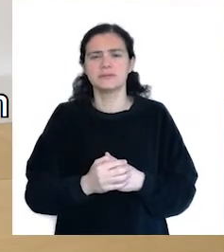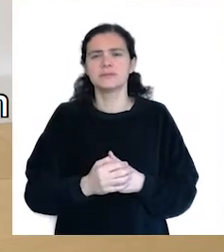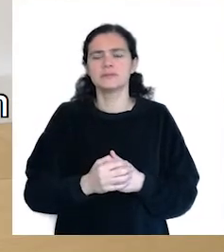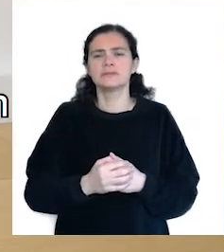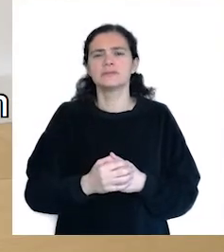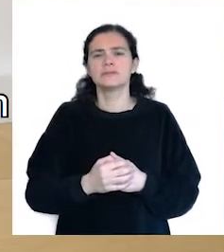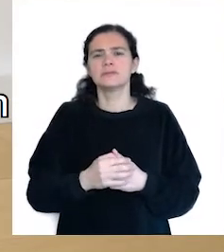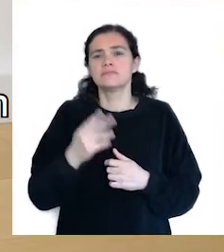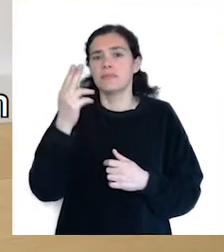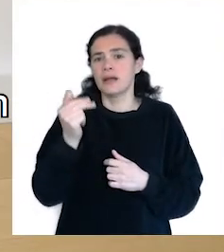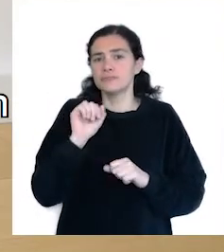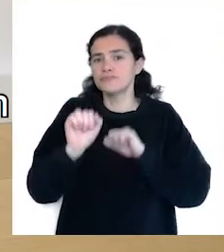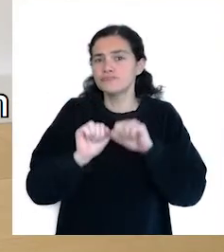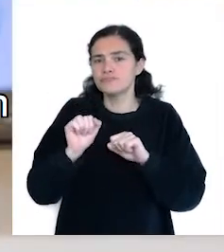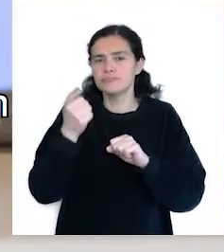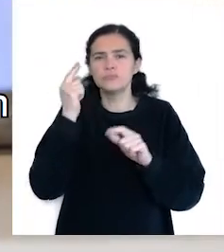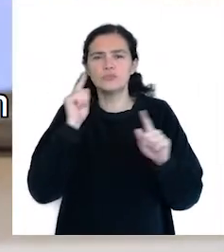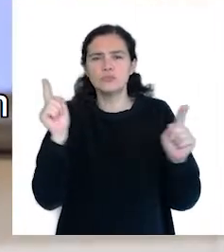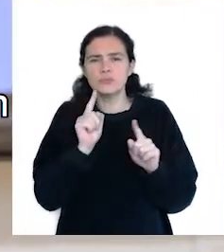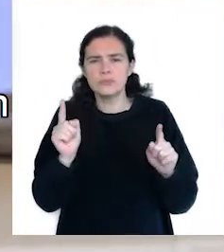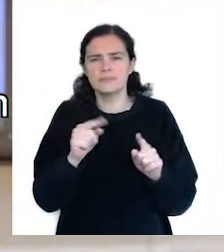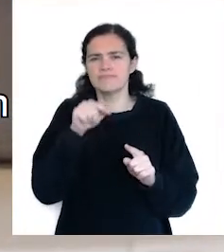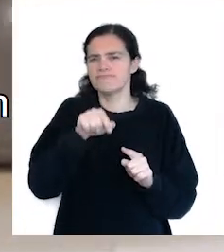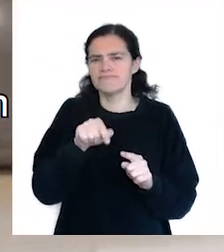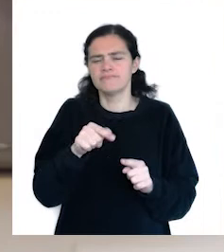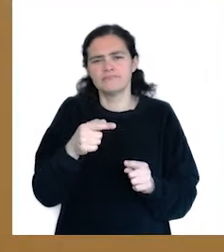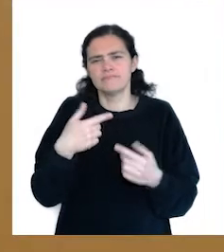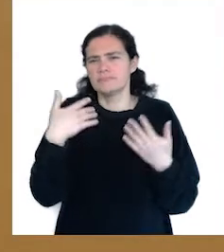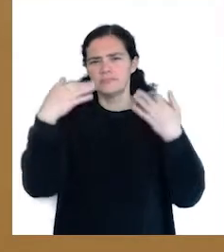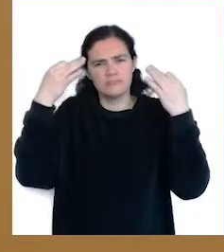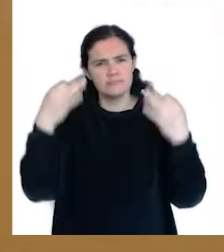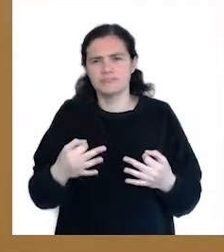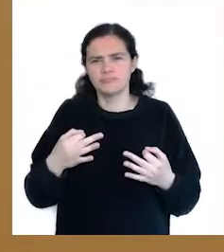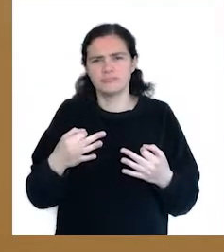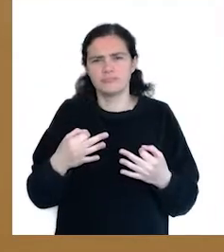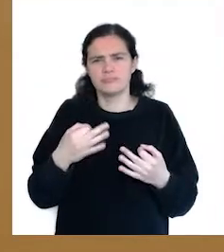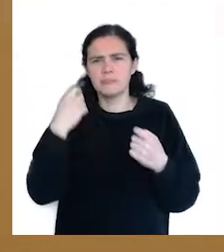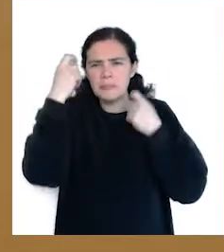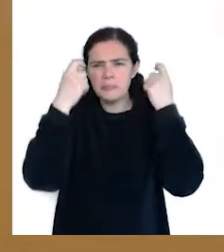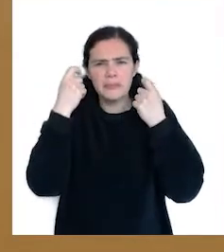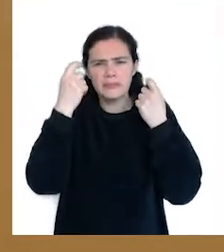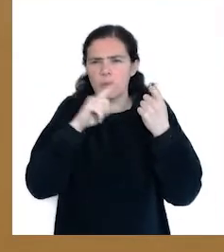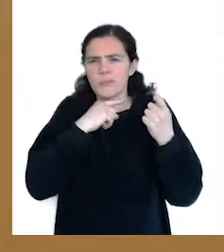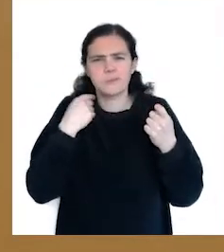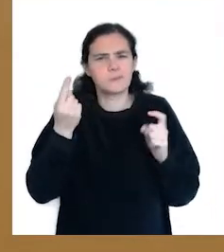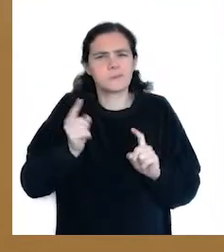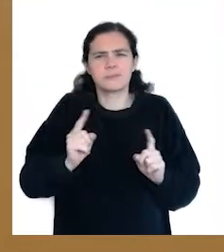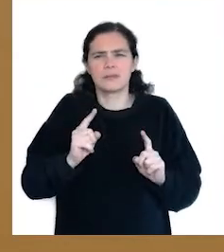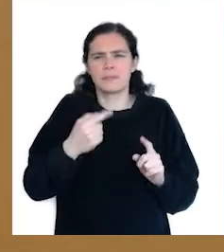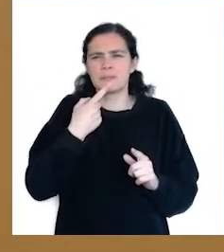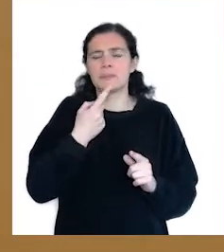and art, between art and music. It is absolutely